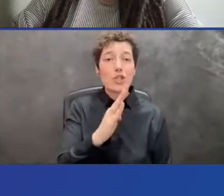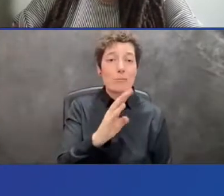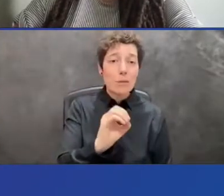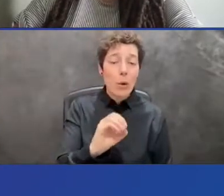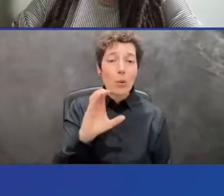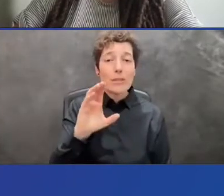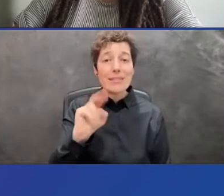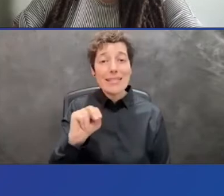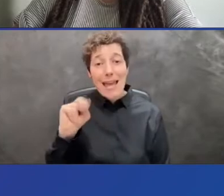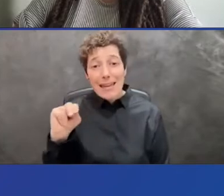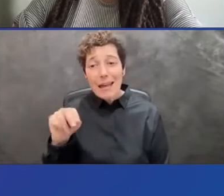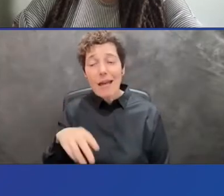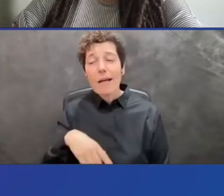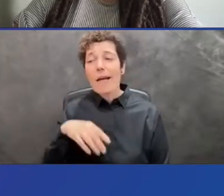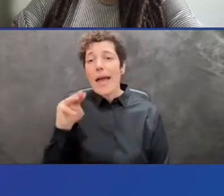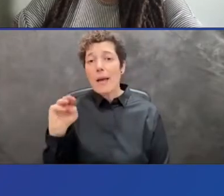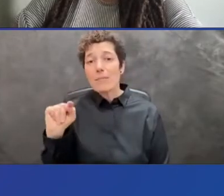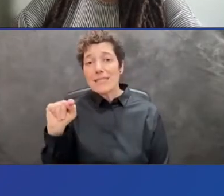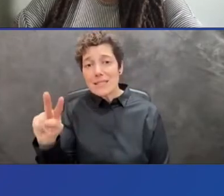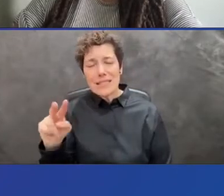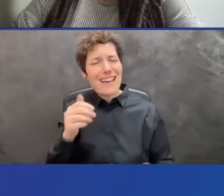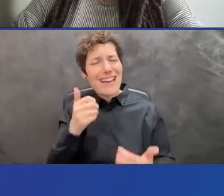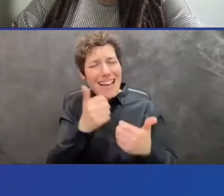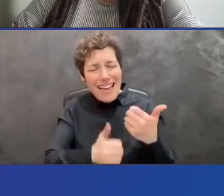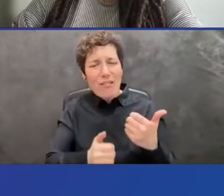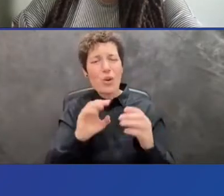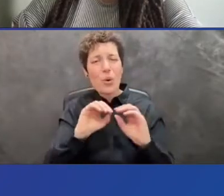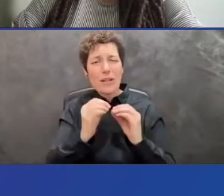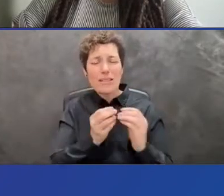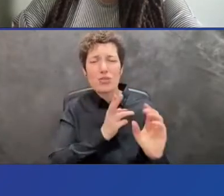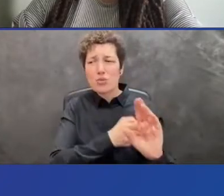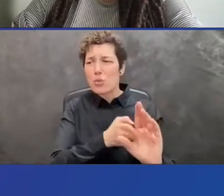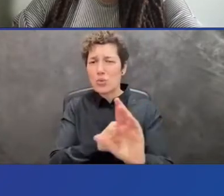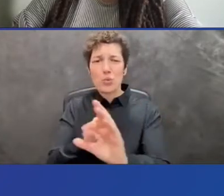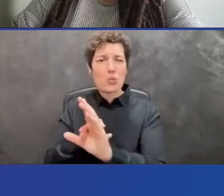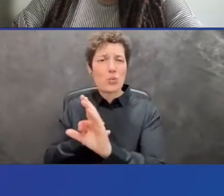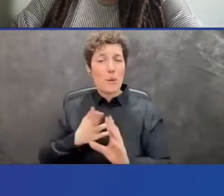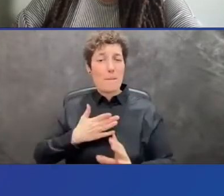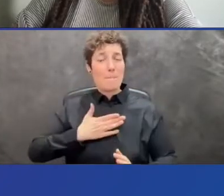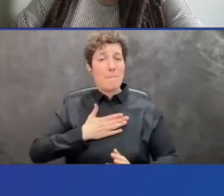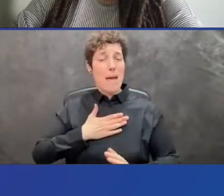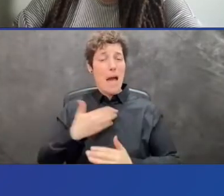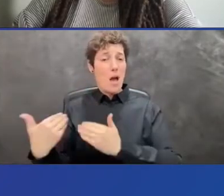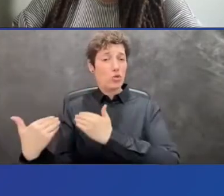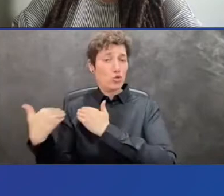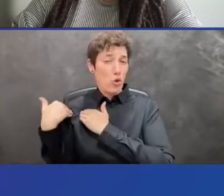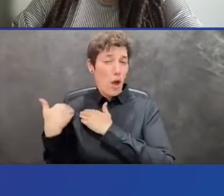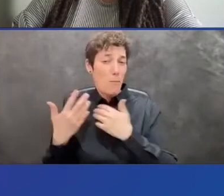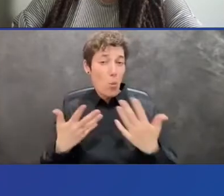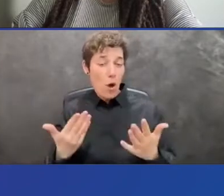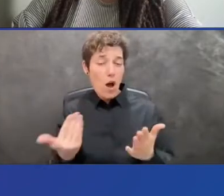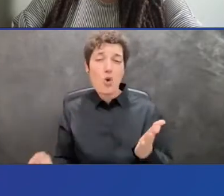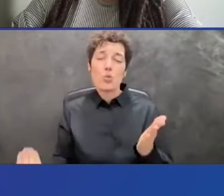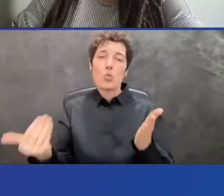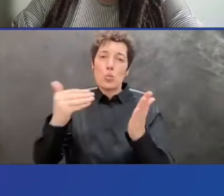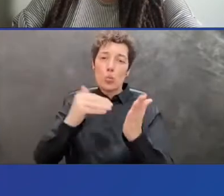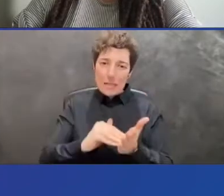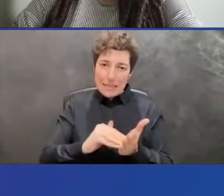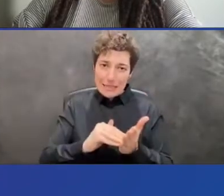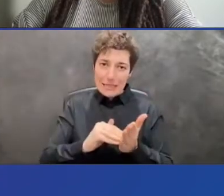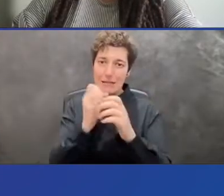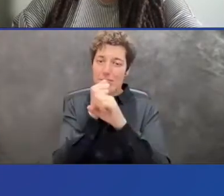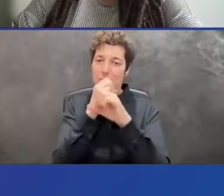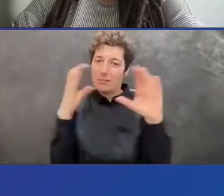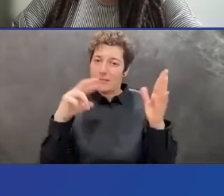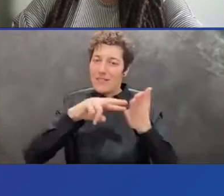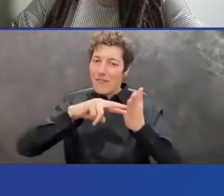to MTV networks, but that ultimately my job is to redefine that legacy for